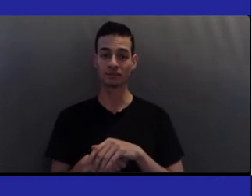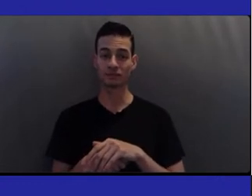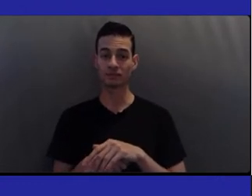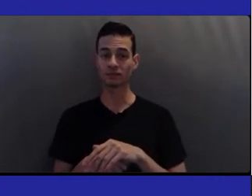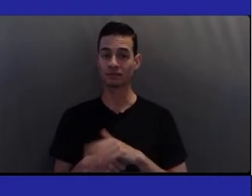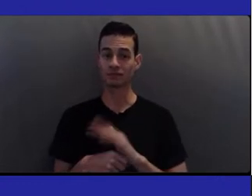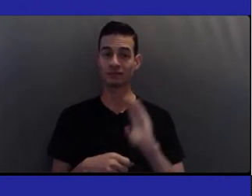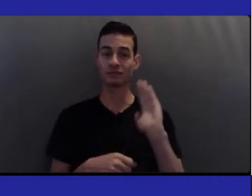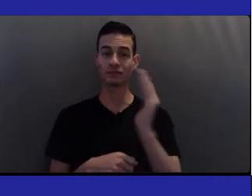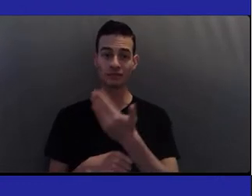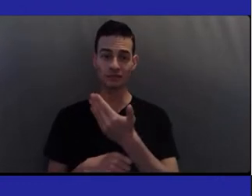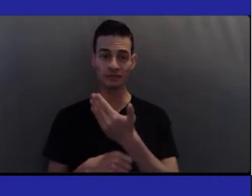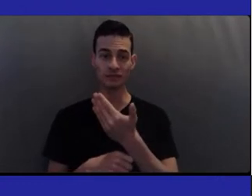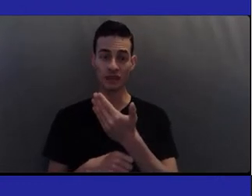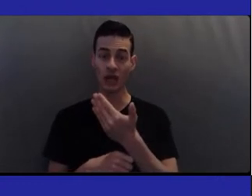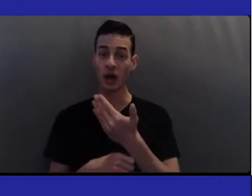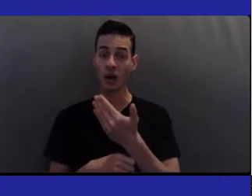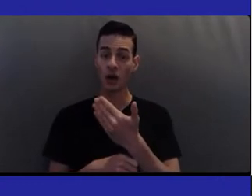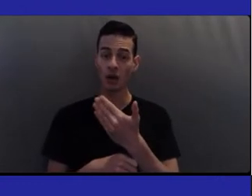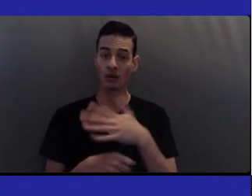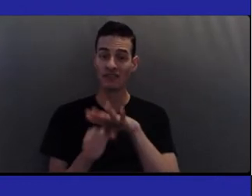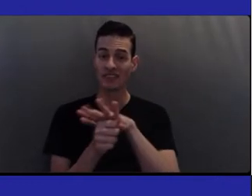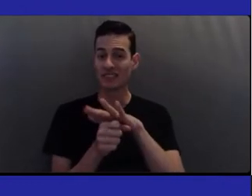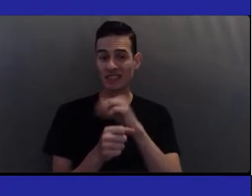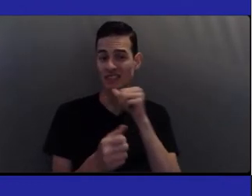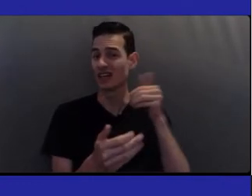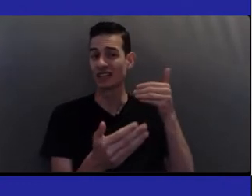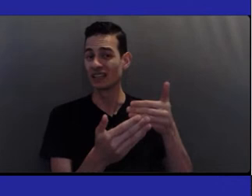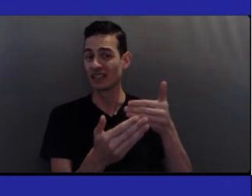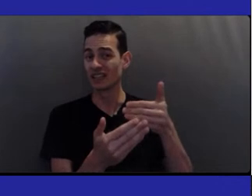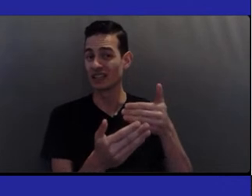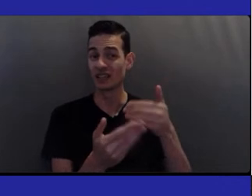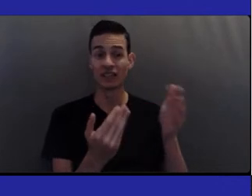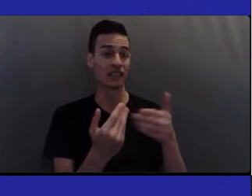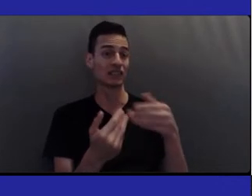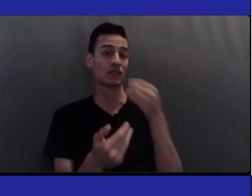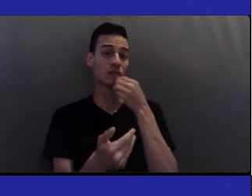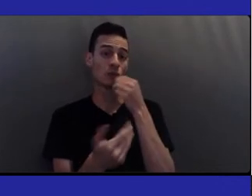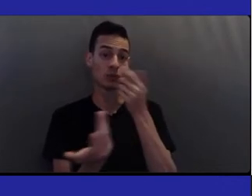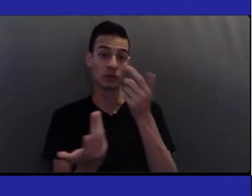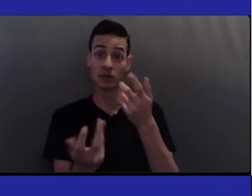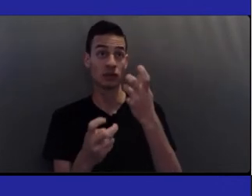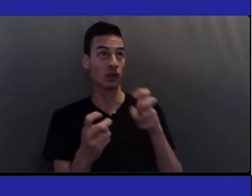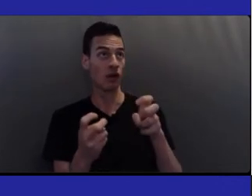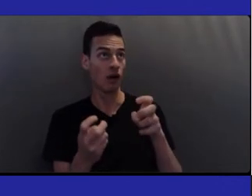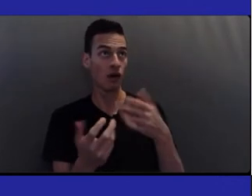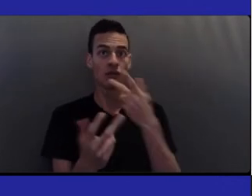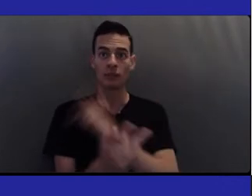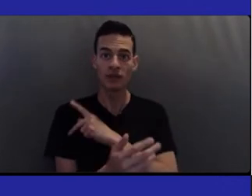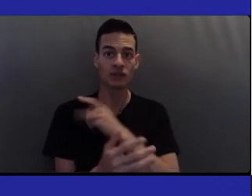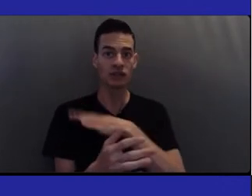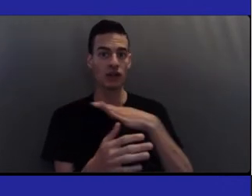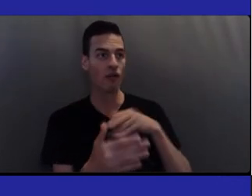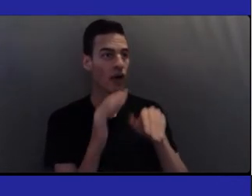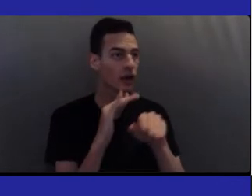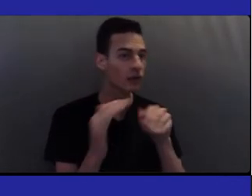access food, particularly 24 hours a day, 7 days a week, which our patients and staff need. And we want to be sensitive